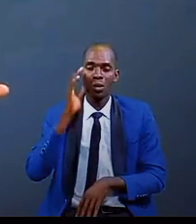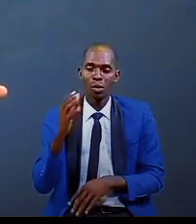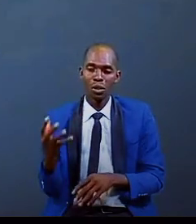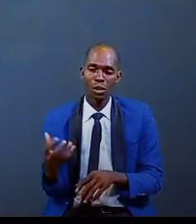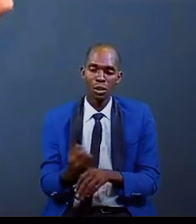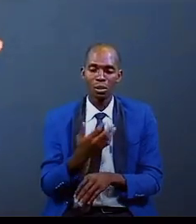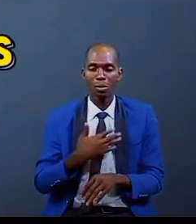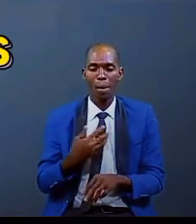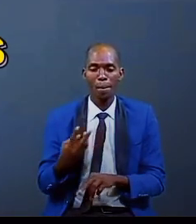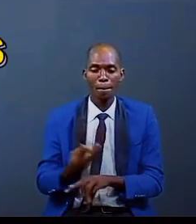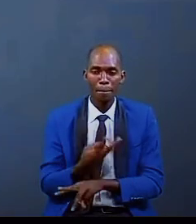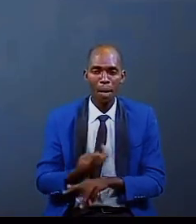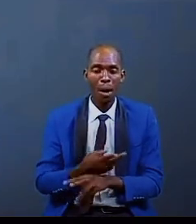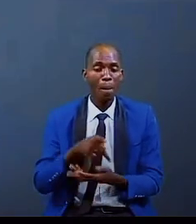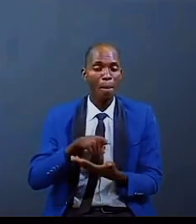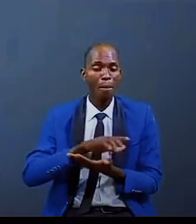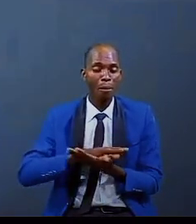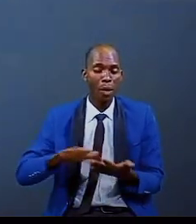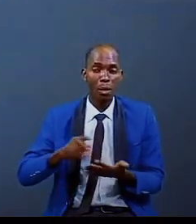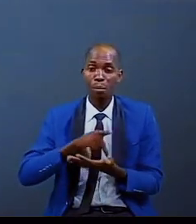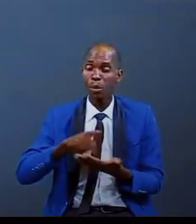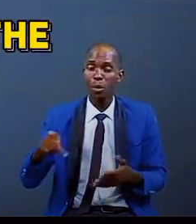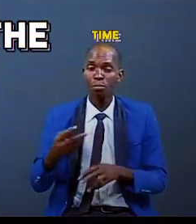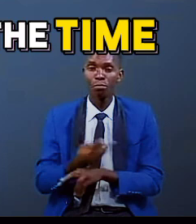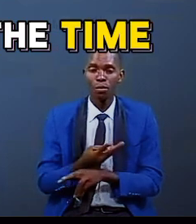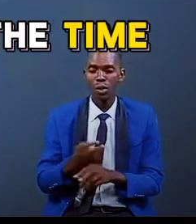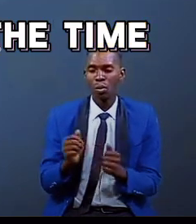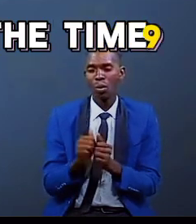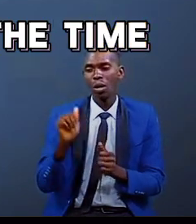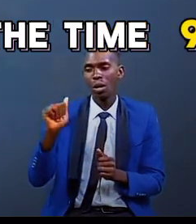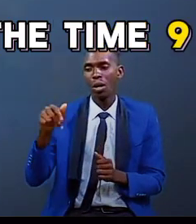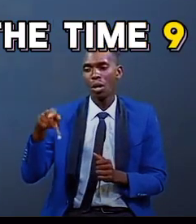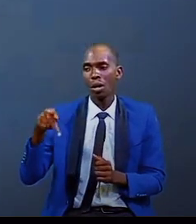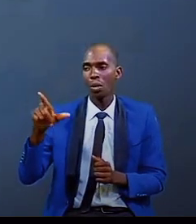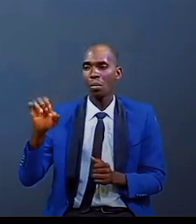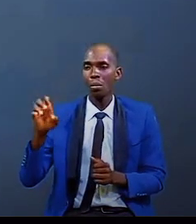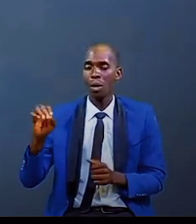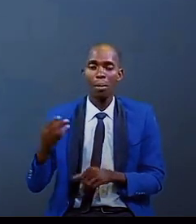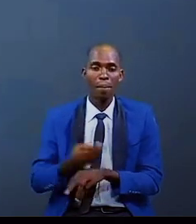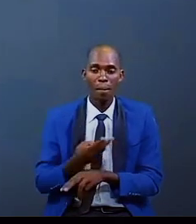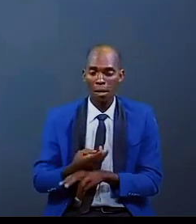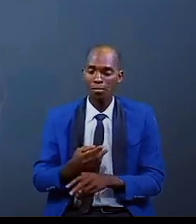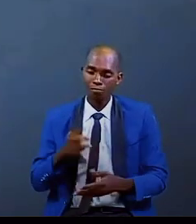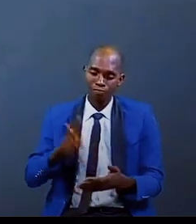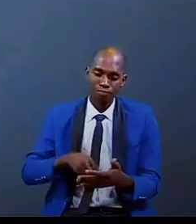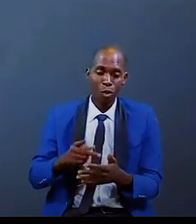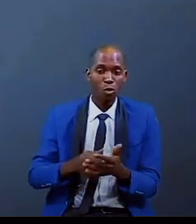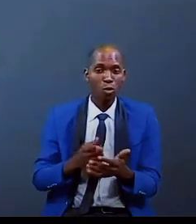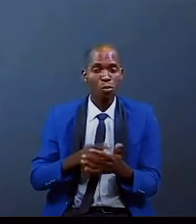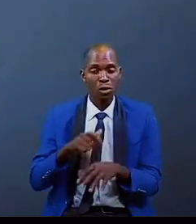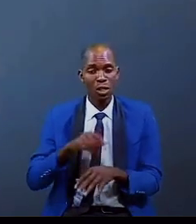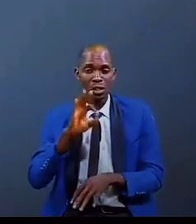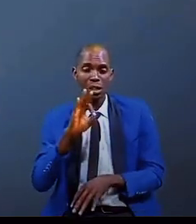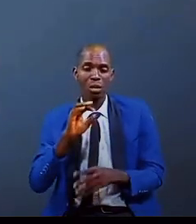pure math, applied math, and all the other subjects. That's the time, 9 o'clock, sometimes 9:30, I'll start